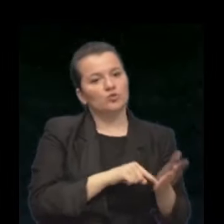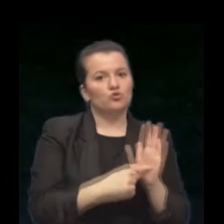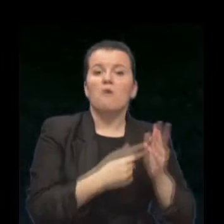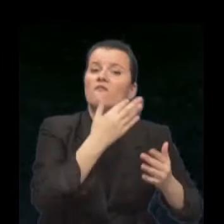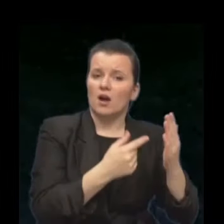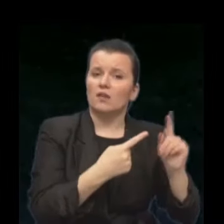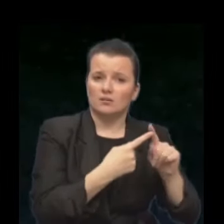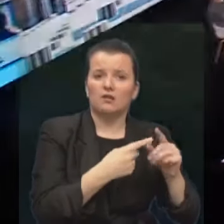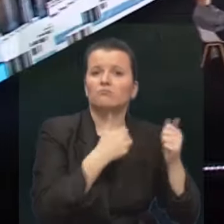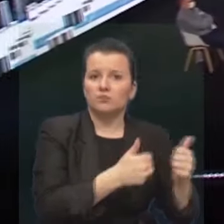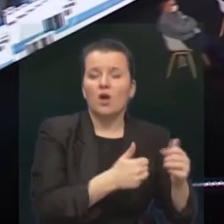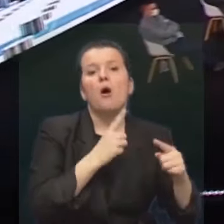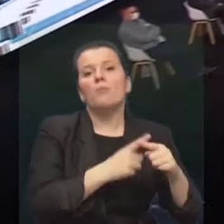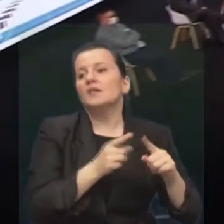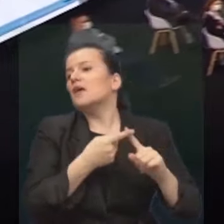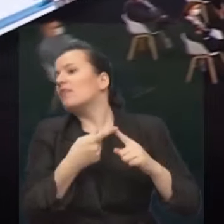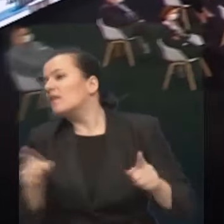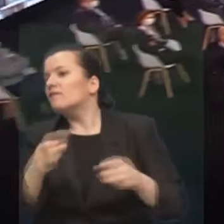extra financial matters.